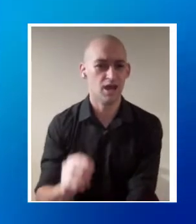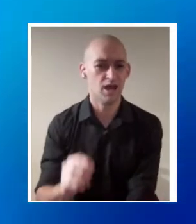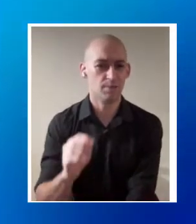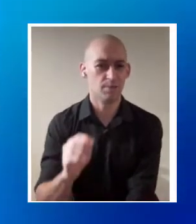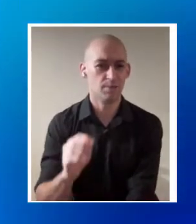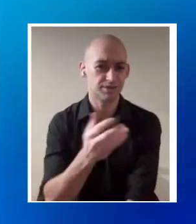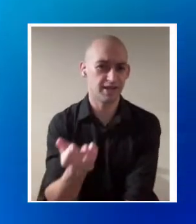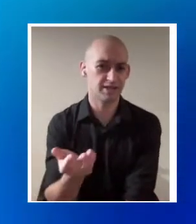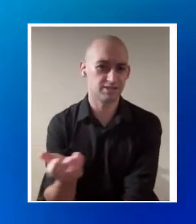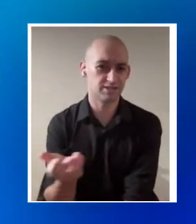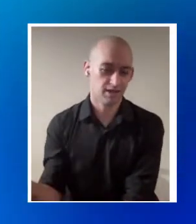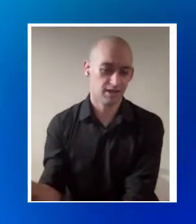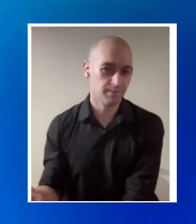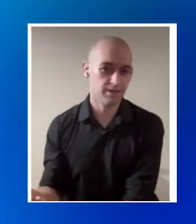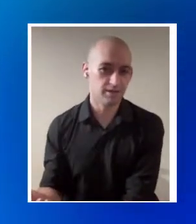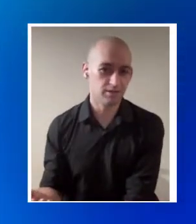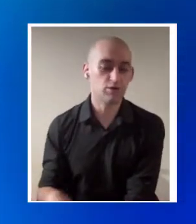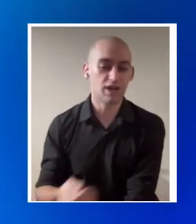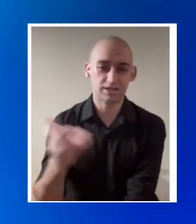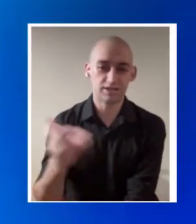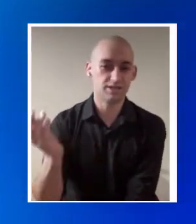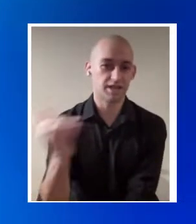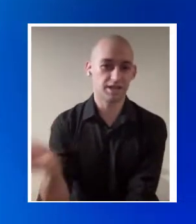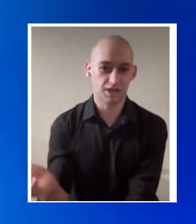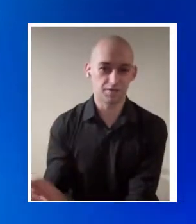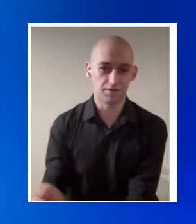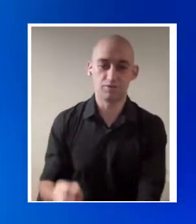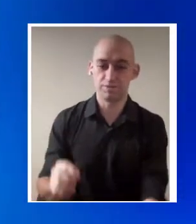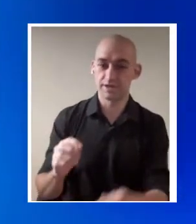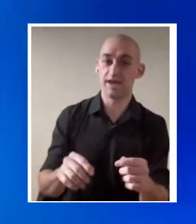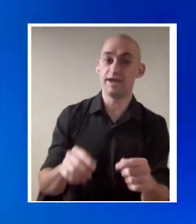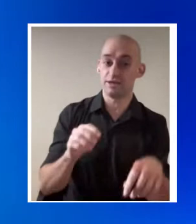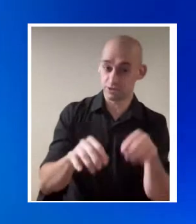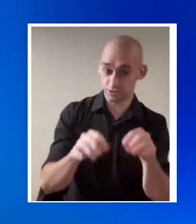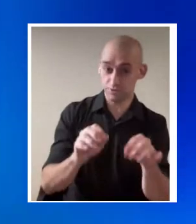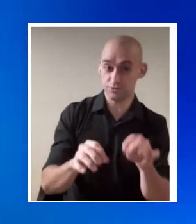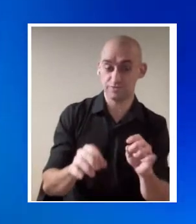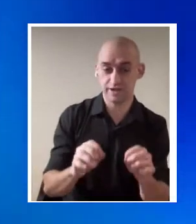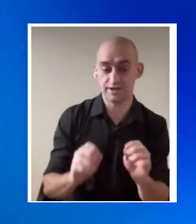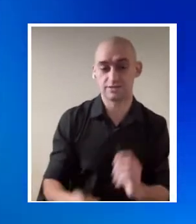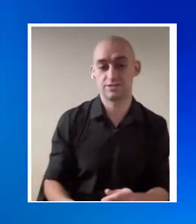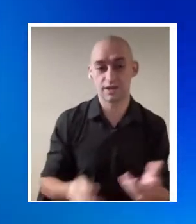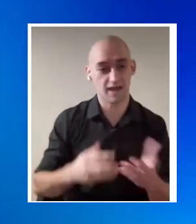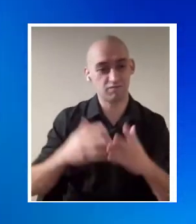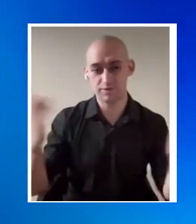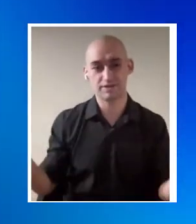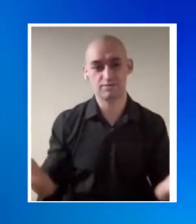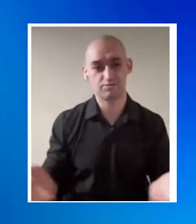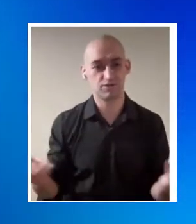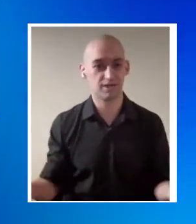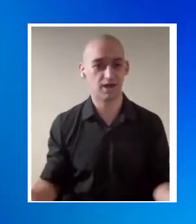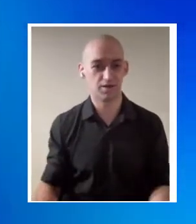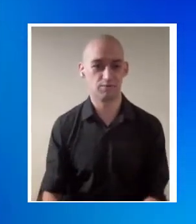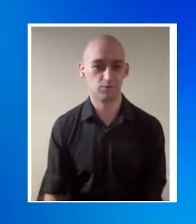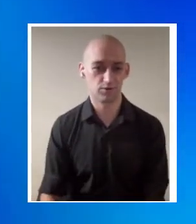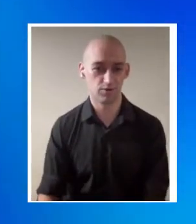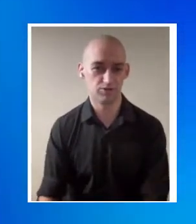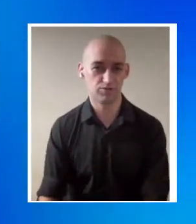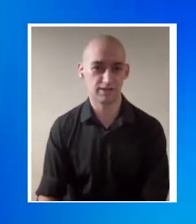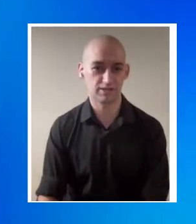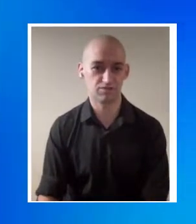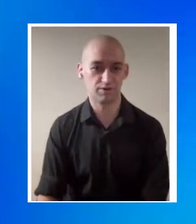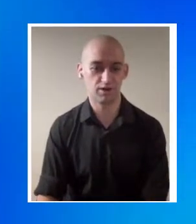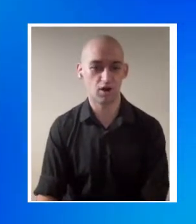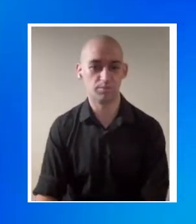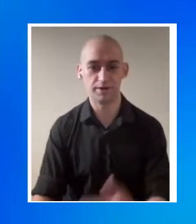can. But your cadence, I mean, you guys can check each other. You can be like, hey, you're going too fast. Like everybody could tell that we're going